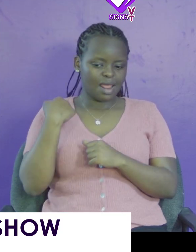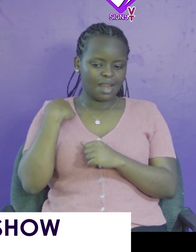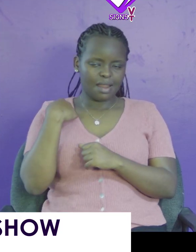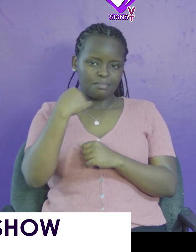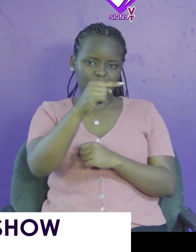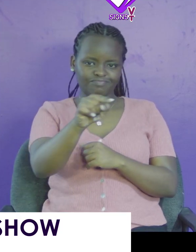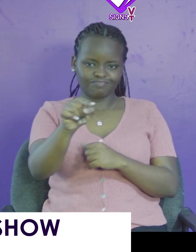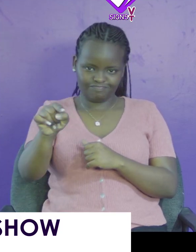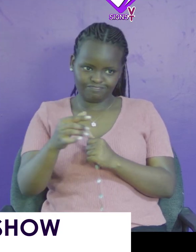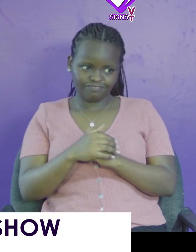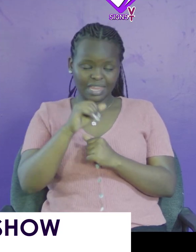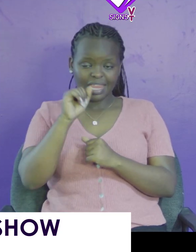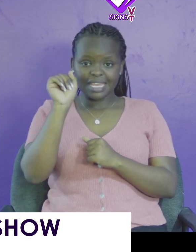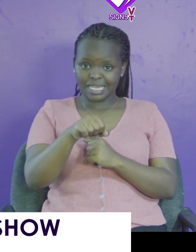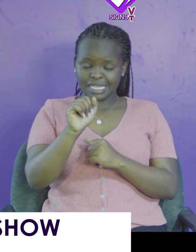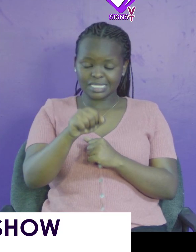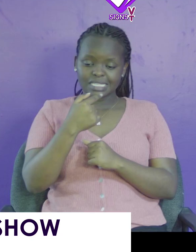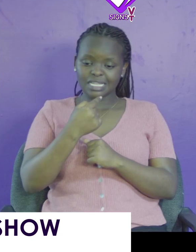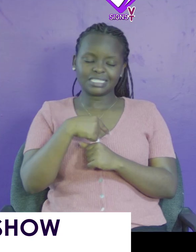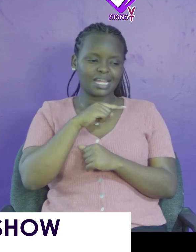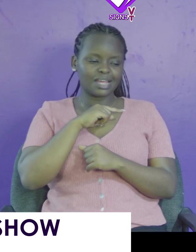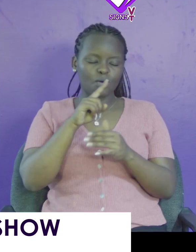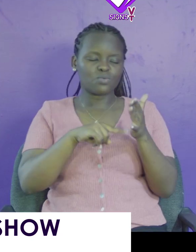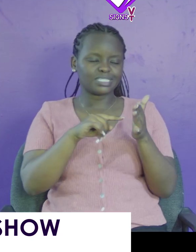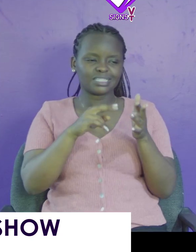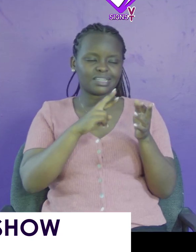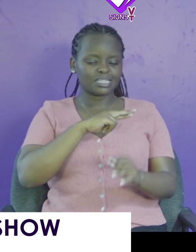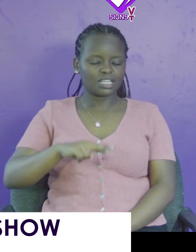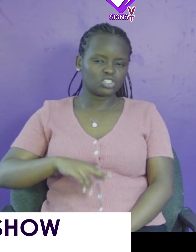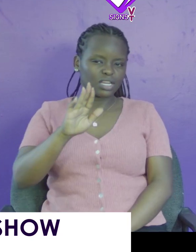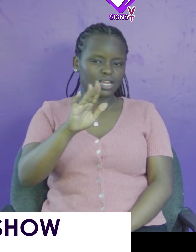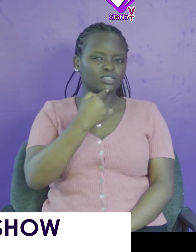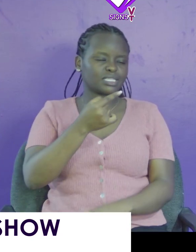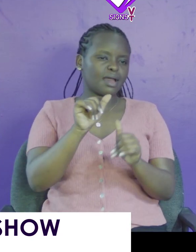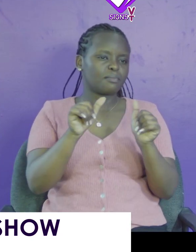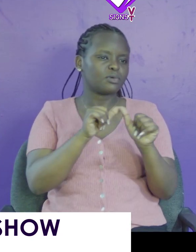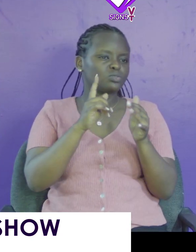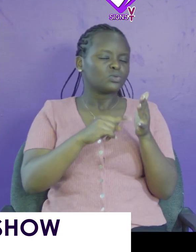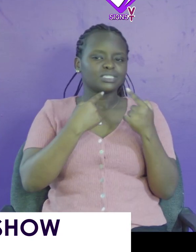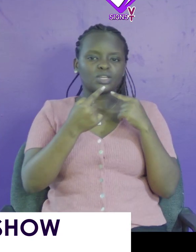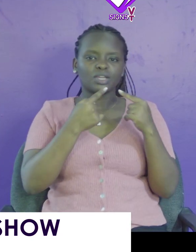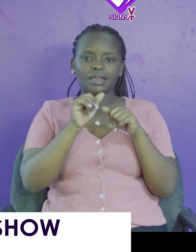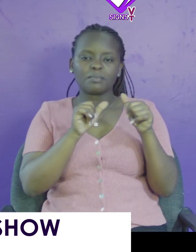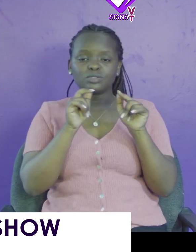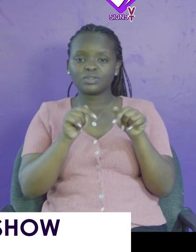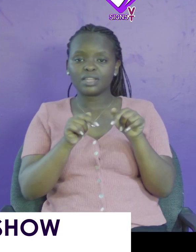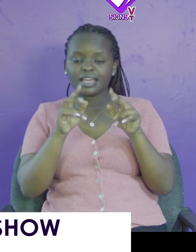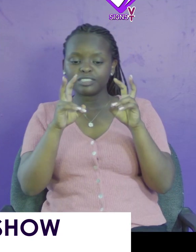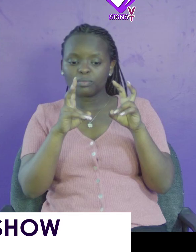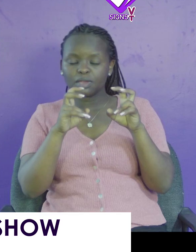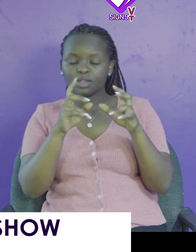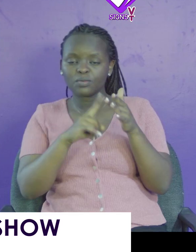0111980384. Yeah, what does your religion say about what we are talking today? Man talk. We are talking about man